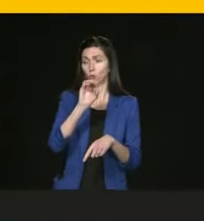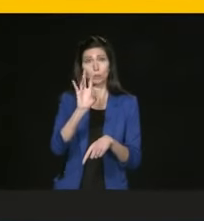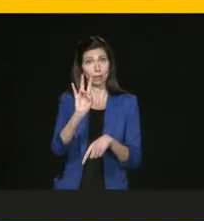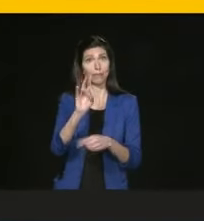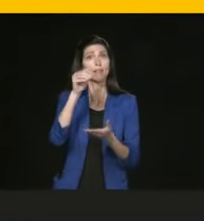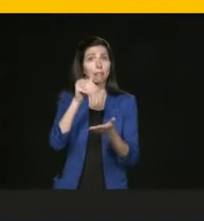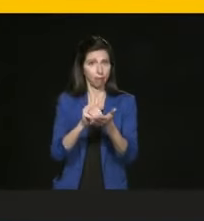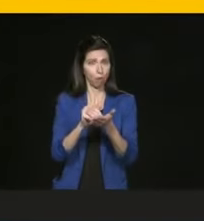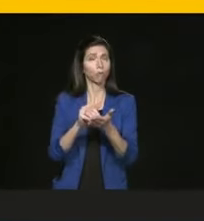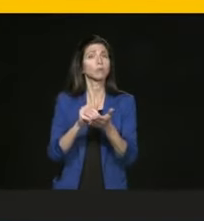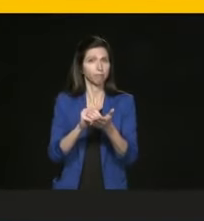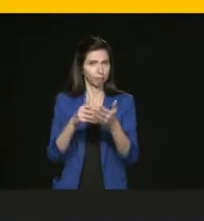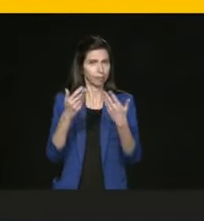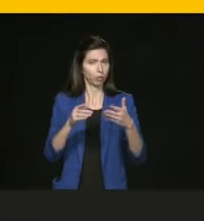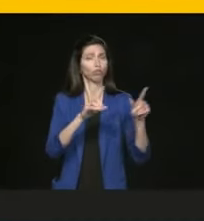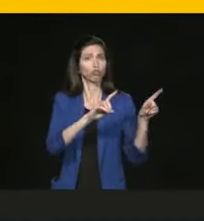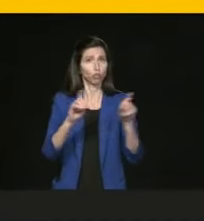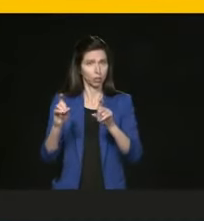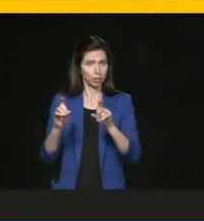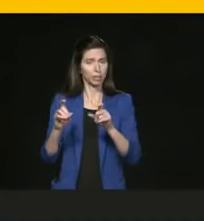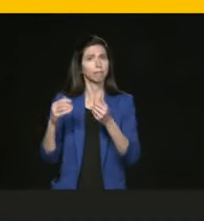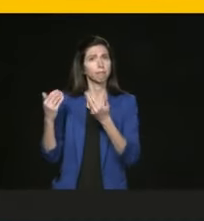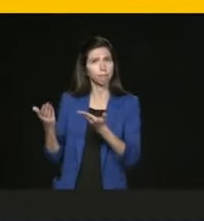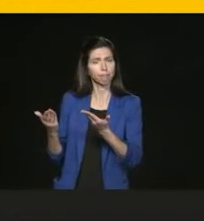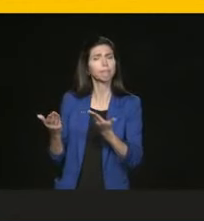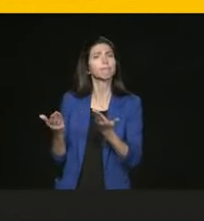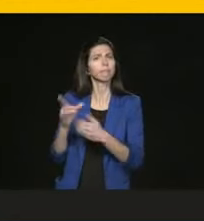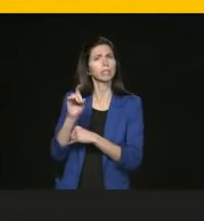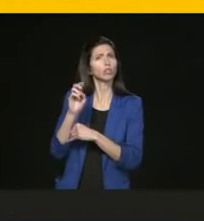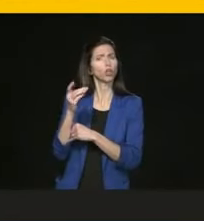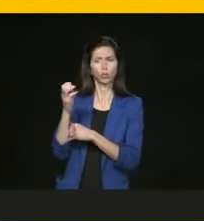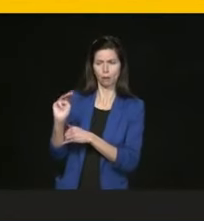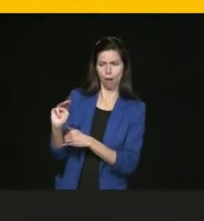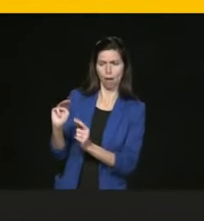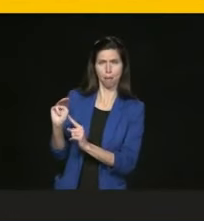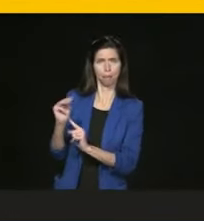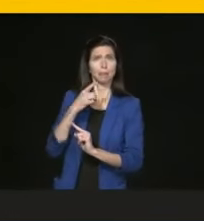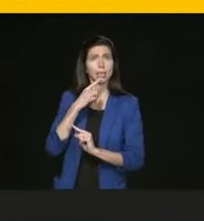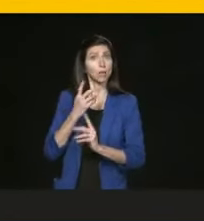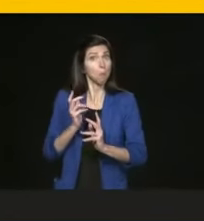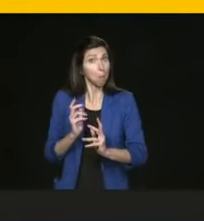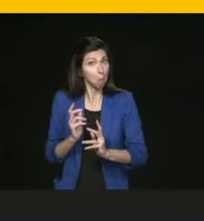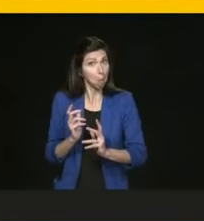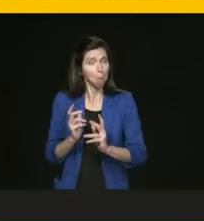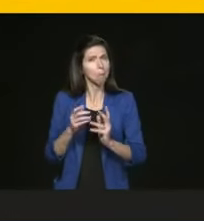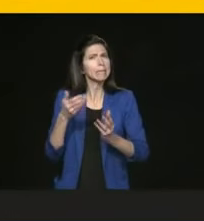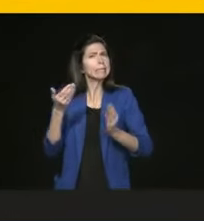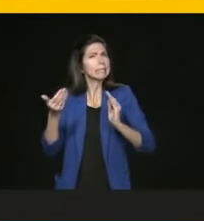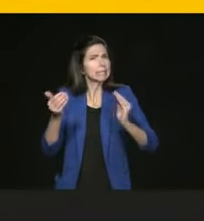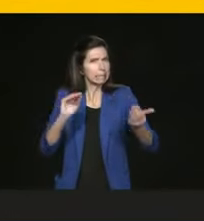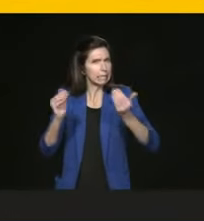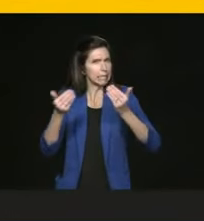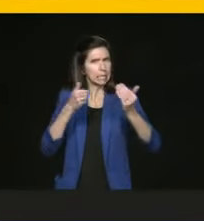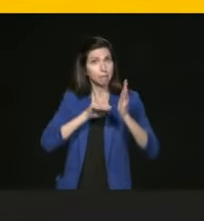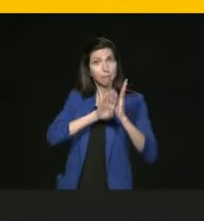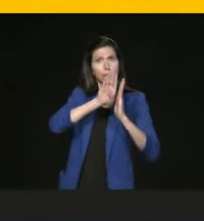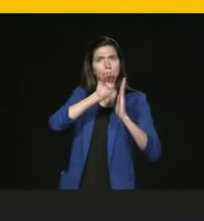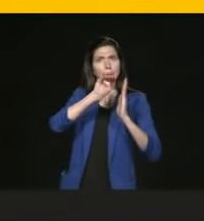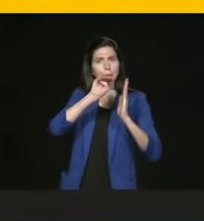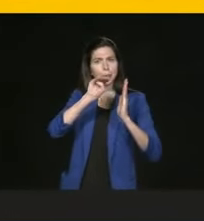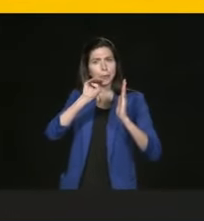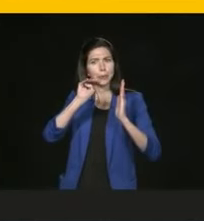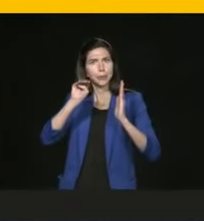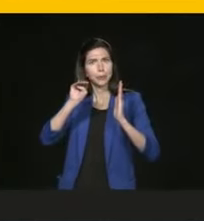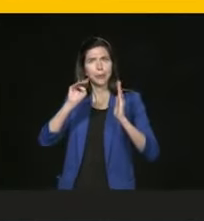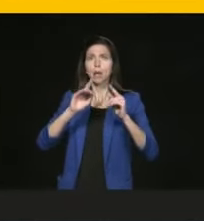cause for cautious optimism coming from the data. This still holds true. But we